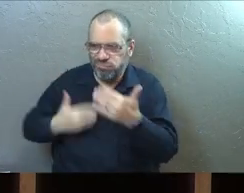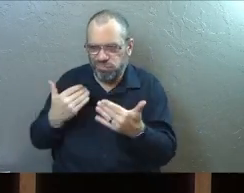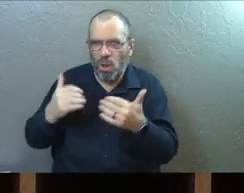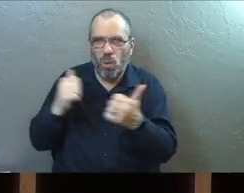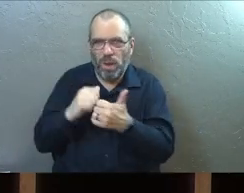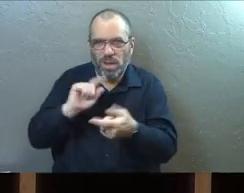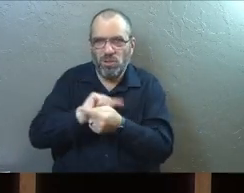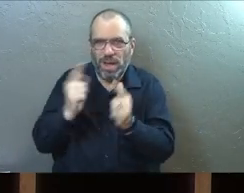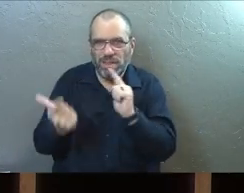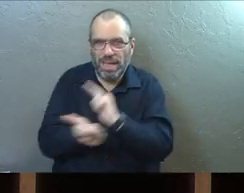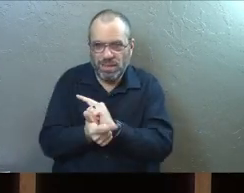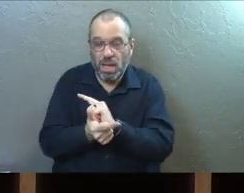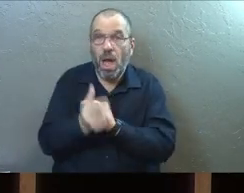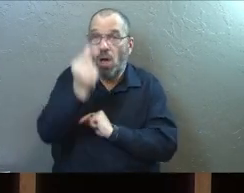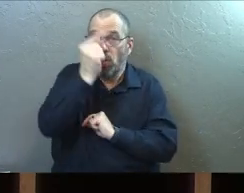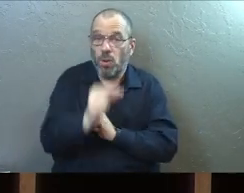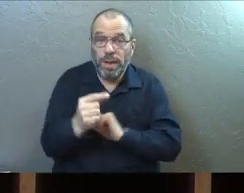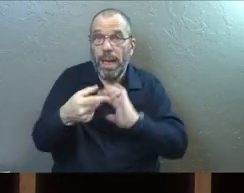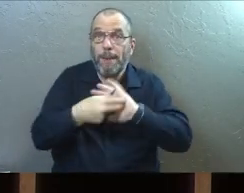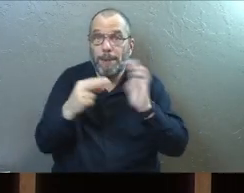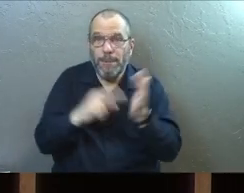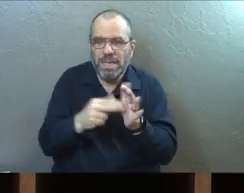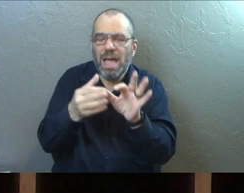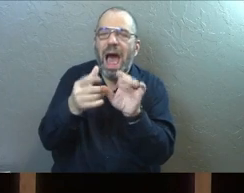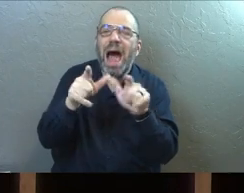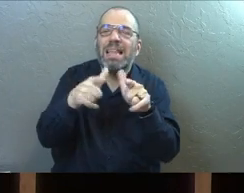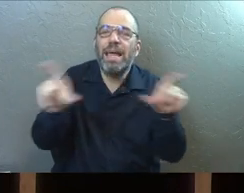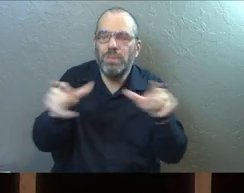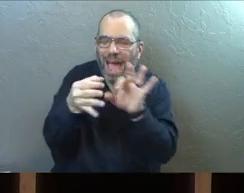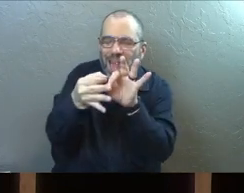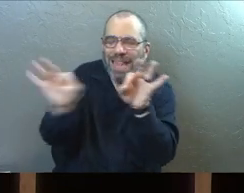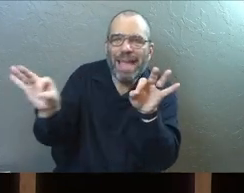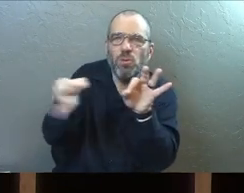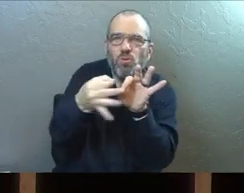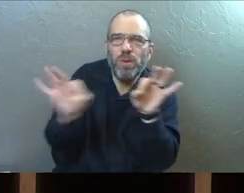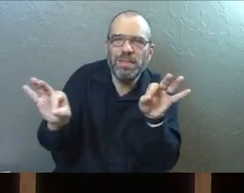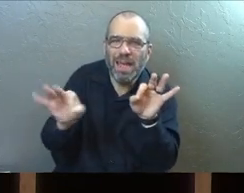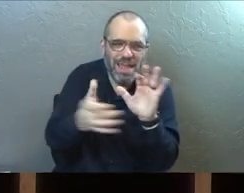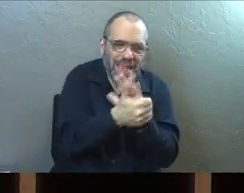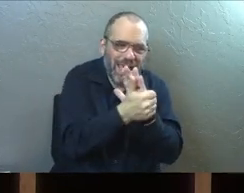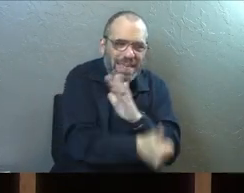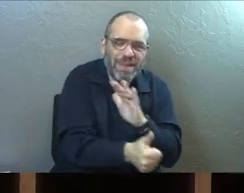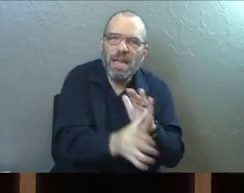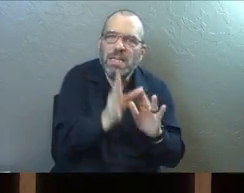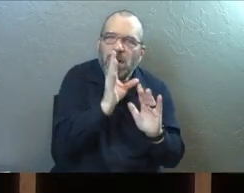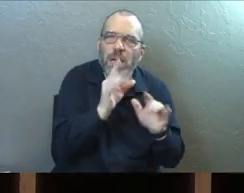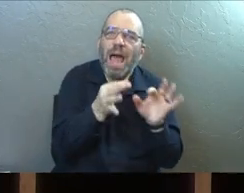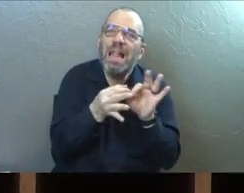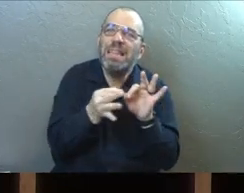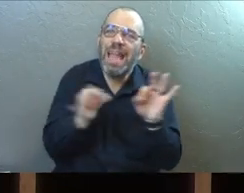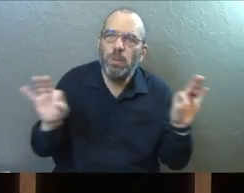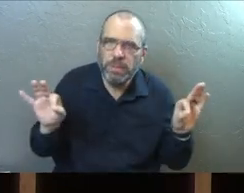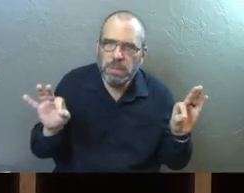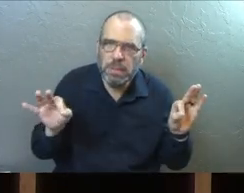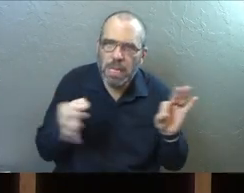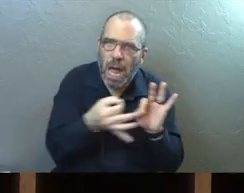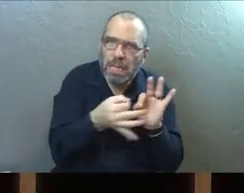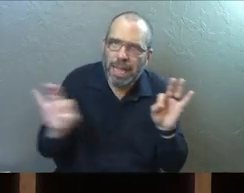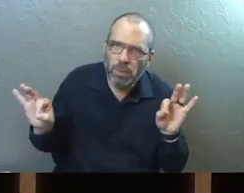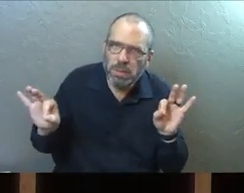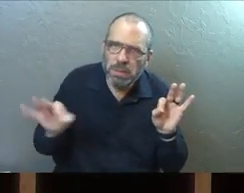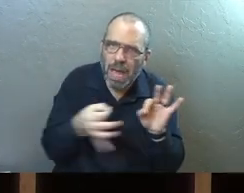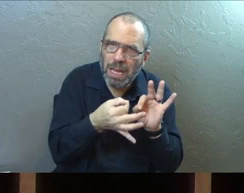with translations. The Greek simply means languages. They had a gift where they spoke languages.